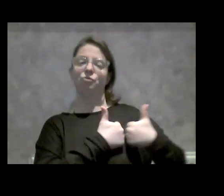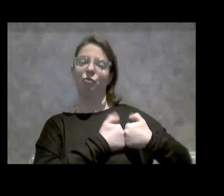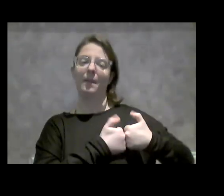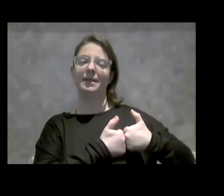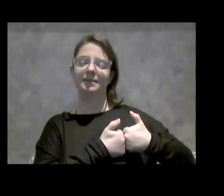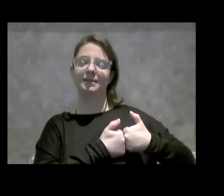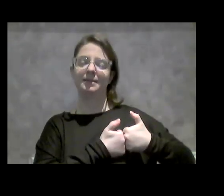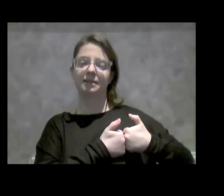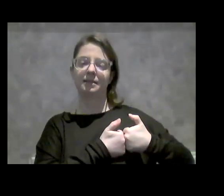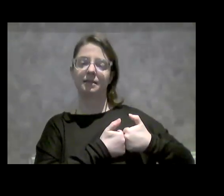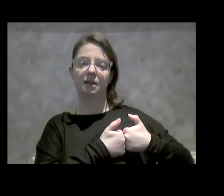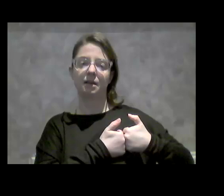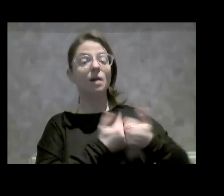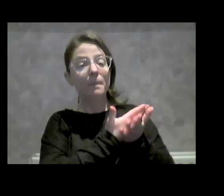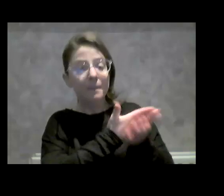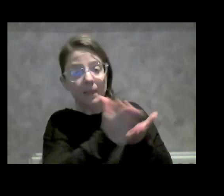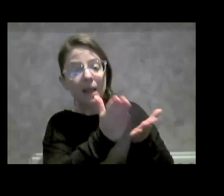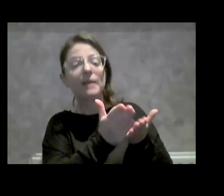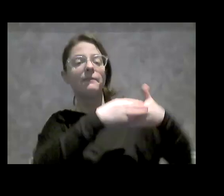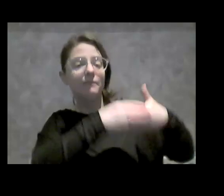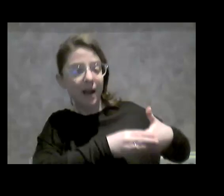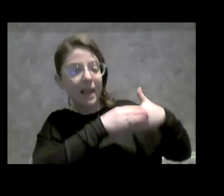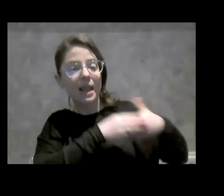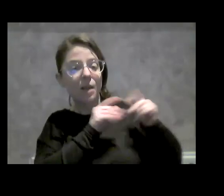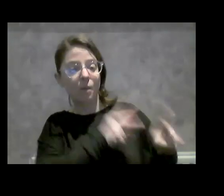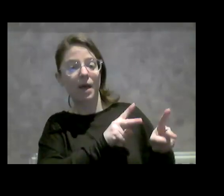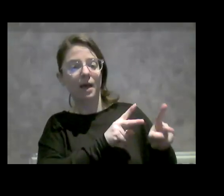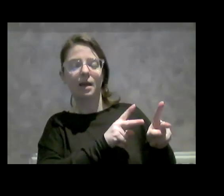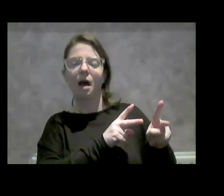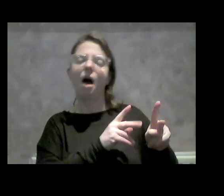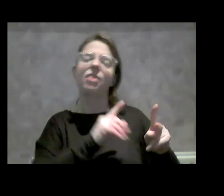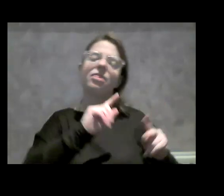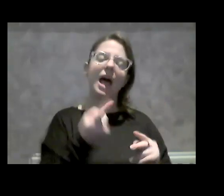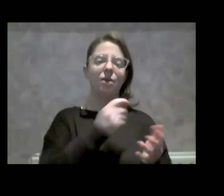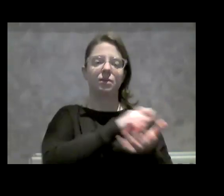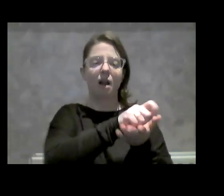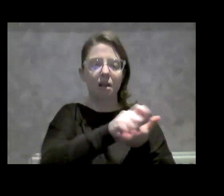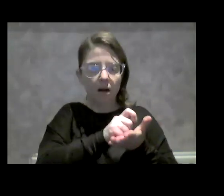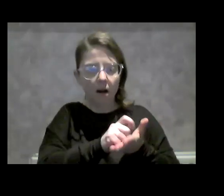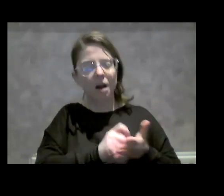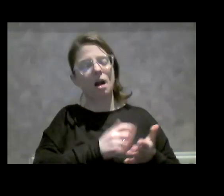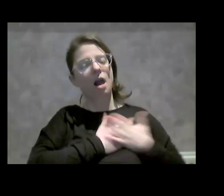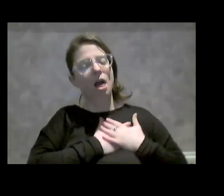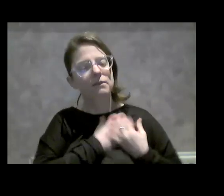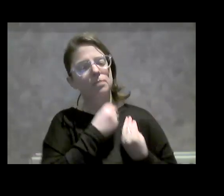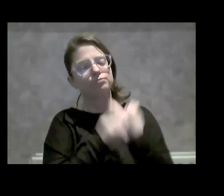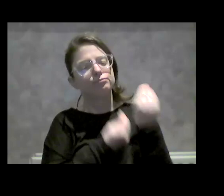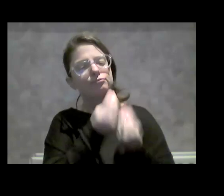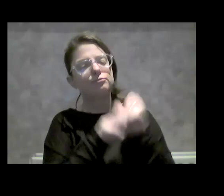but platonically, mostly. I'd write 1,000 love songs for my friends, my